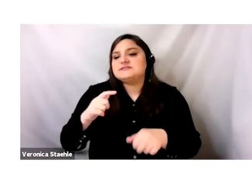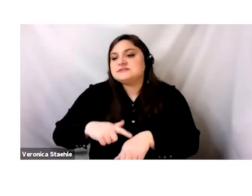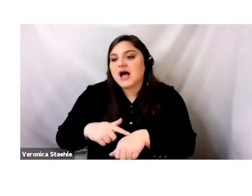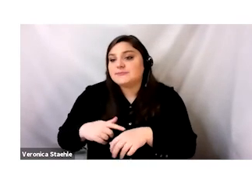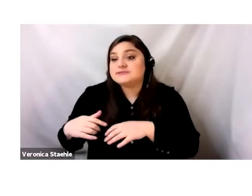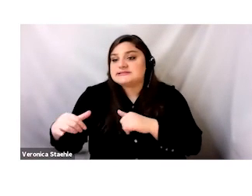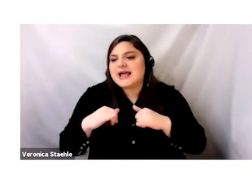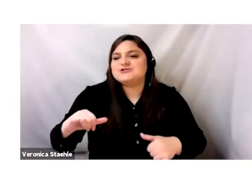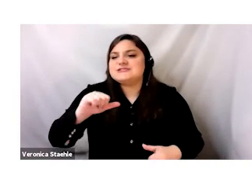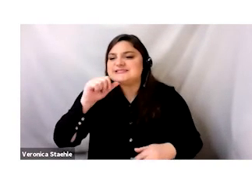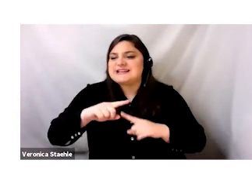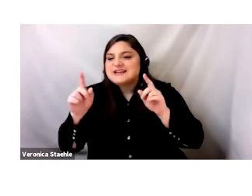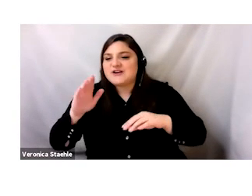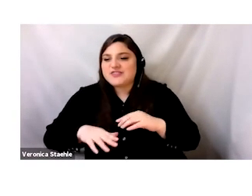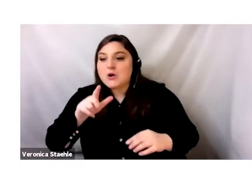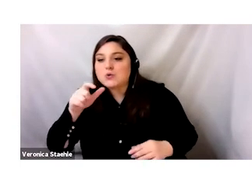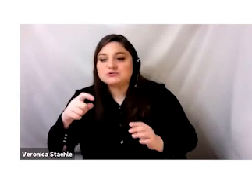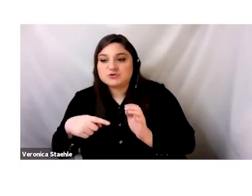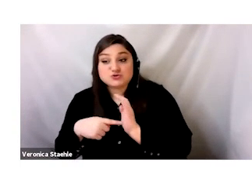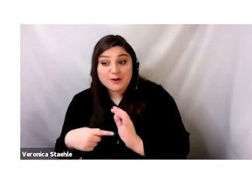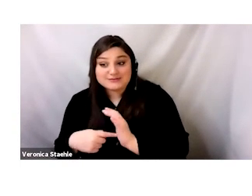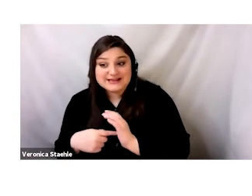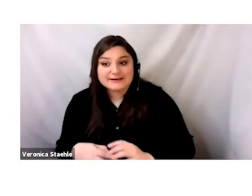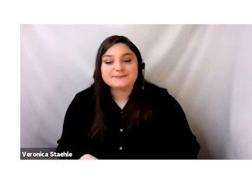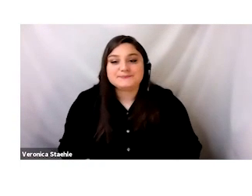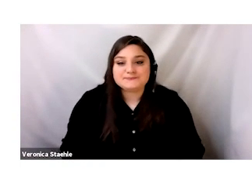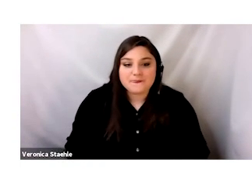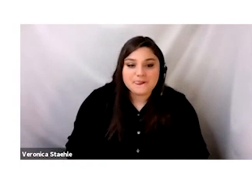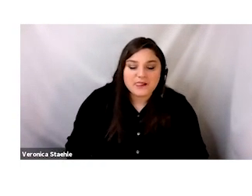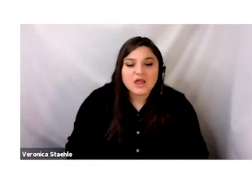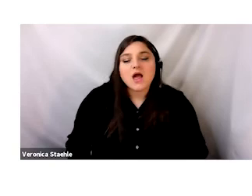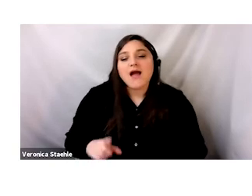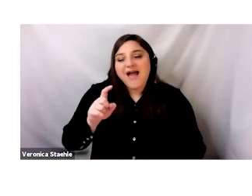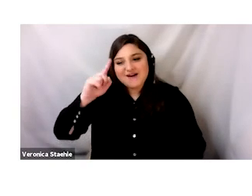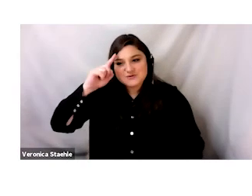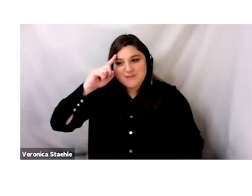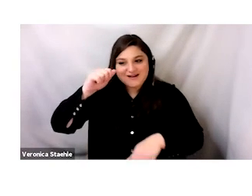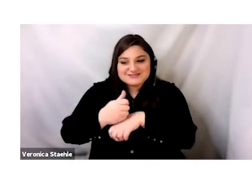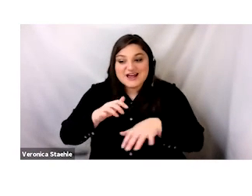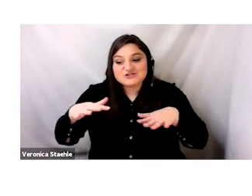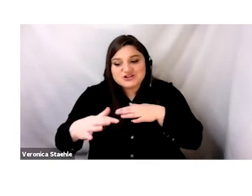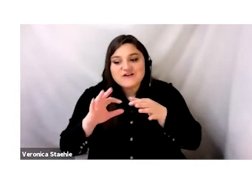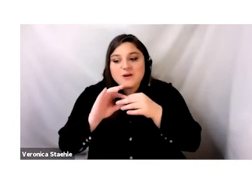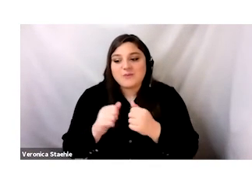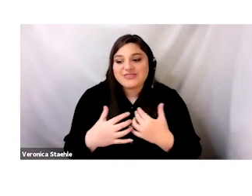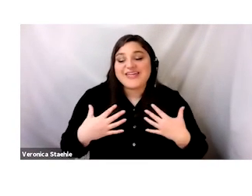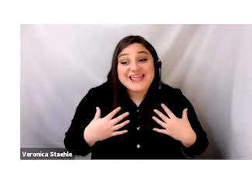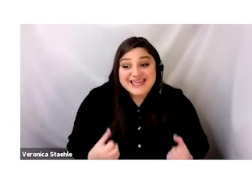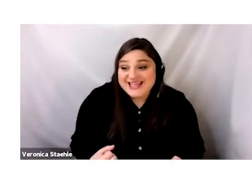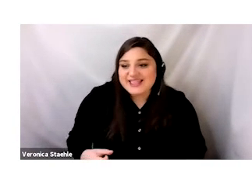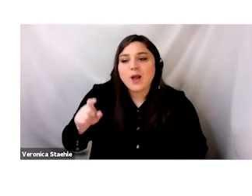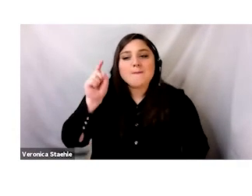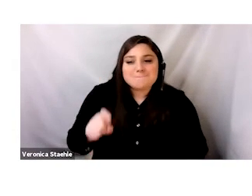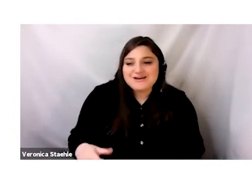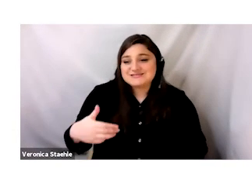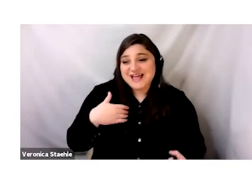that space. You also need to have a mindset shift around healing, understanding that healing is central to claiming our